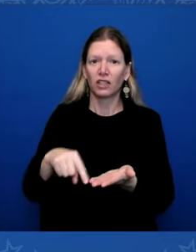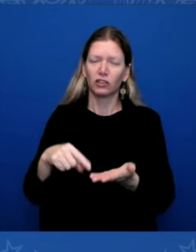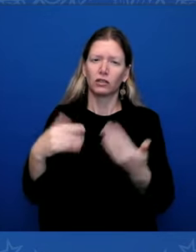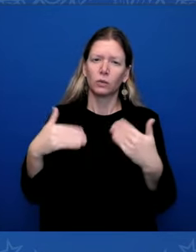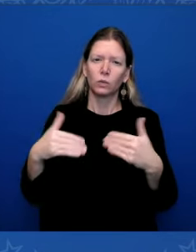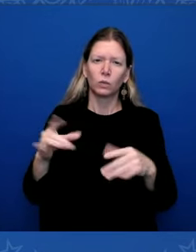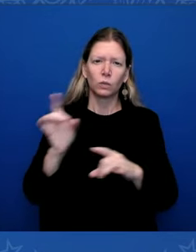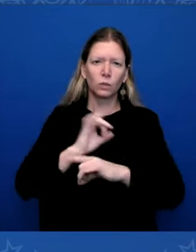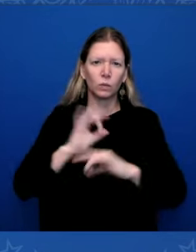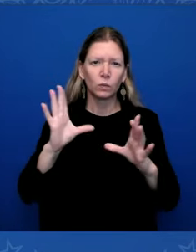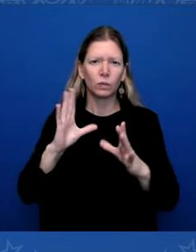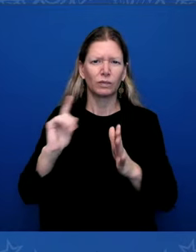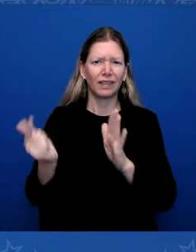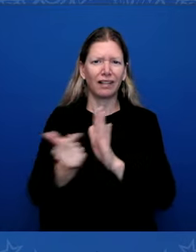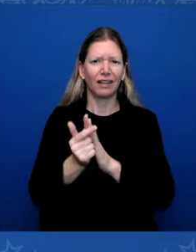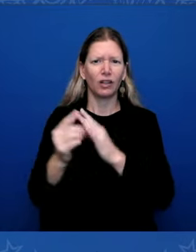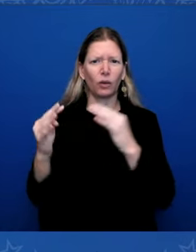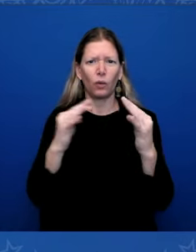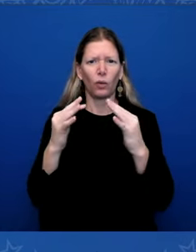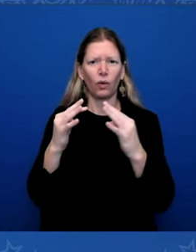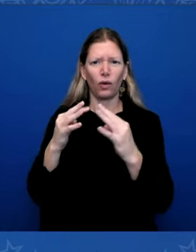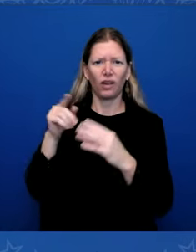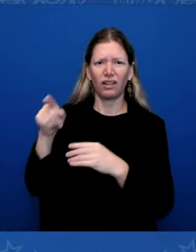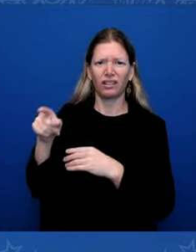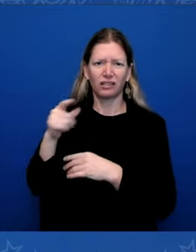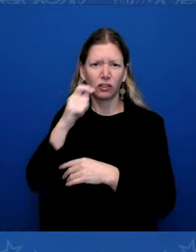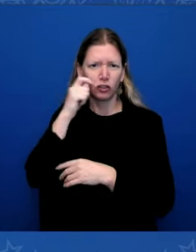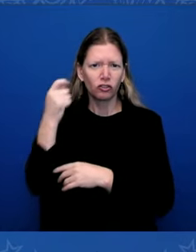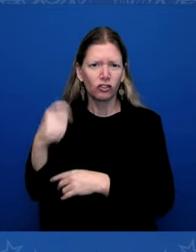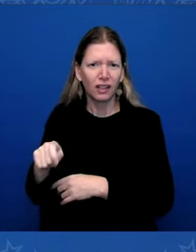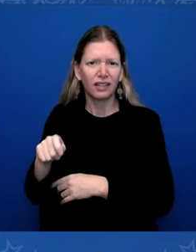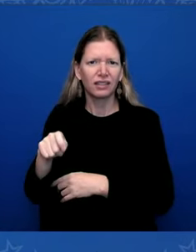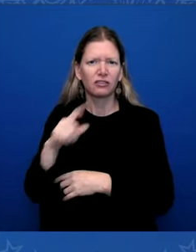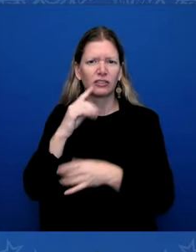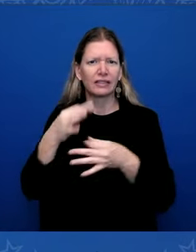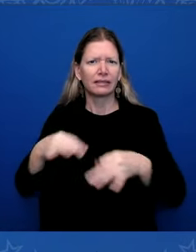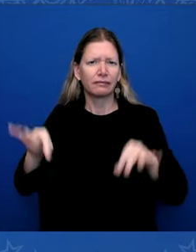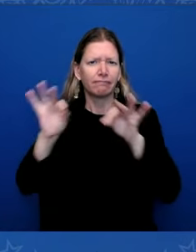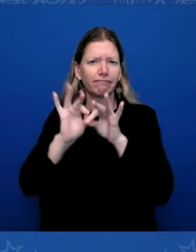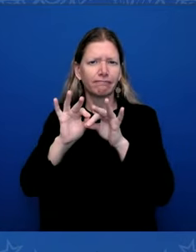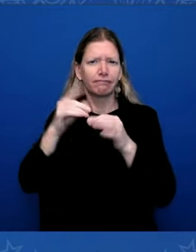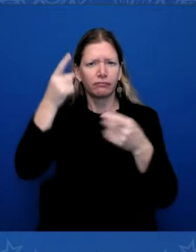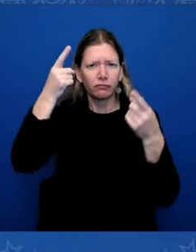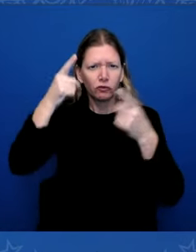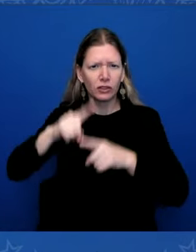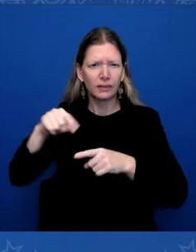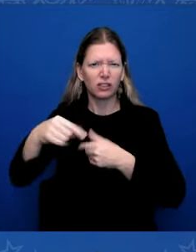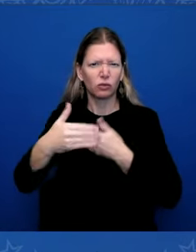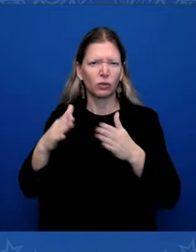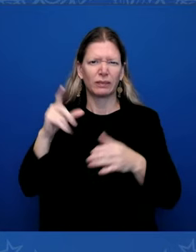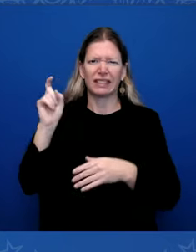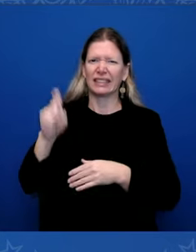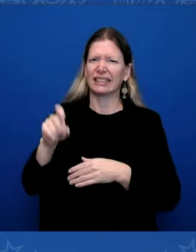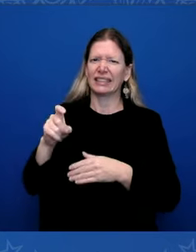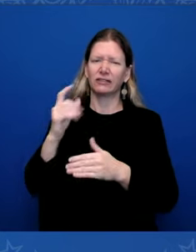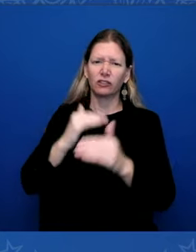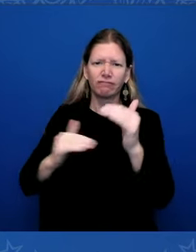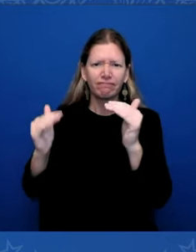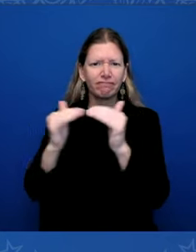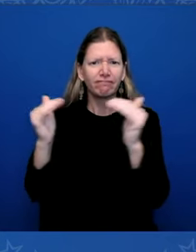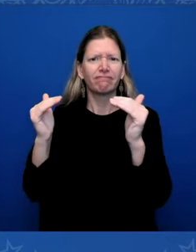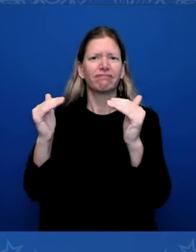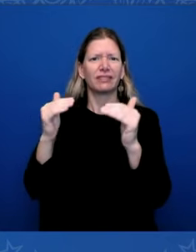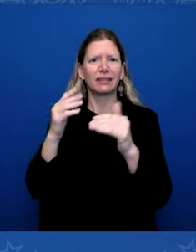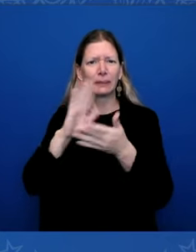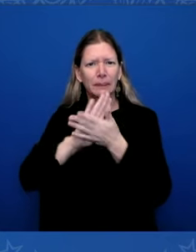peace that upholds the principles of the UN Charter and respects sovereignty and territorial integrity. I want to once again thank Prime